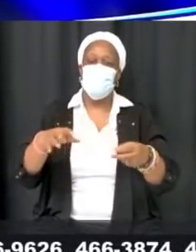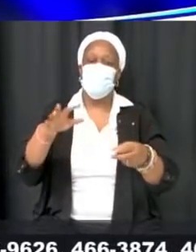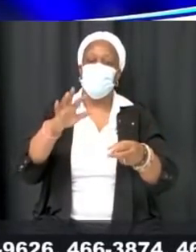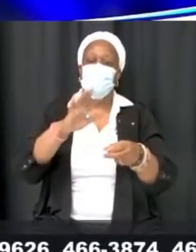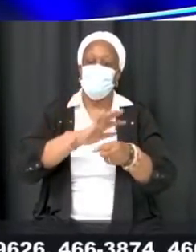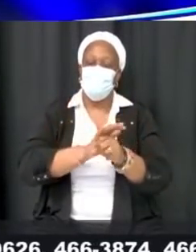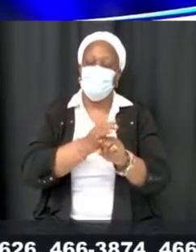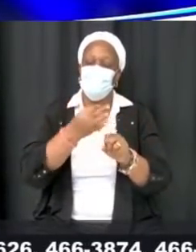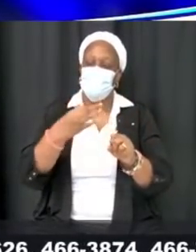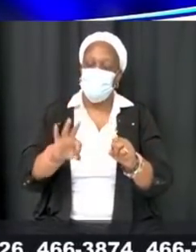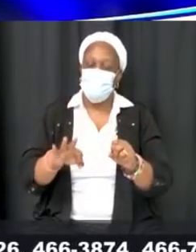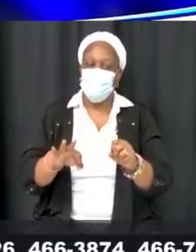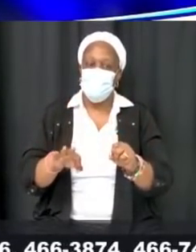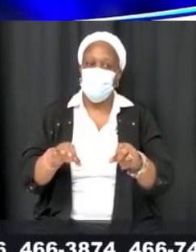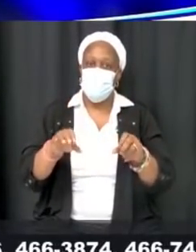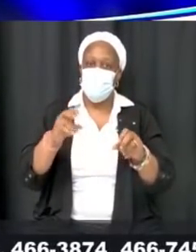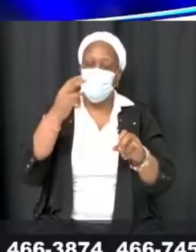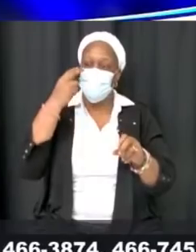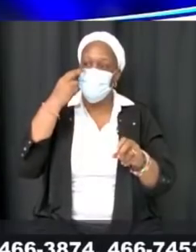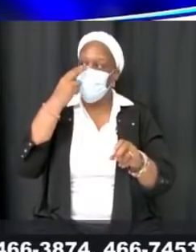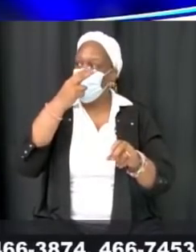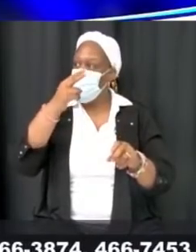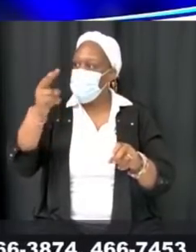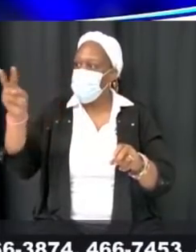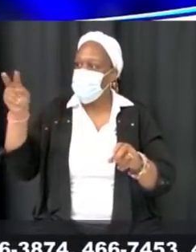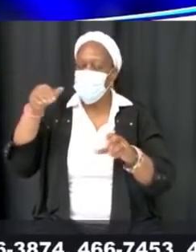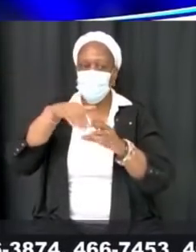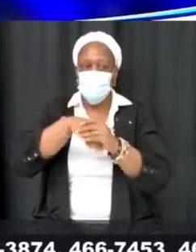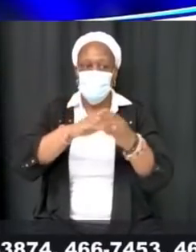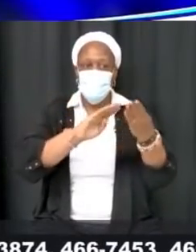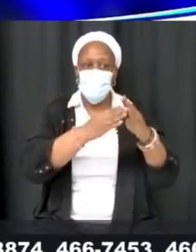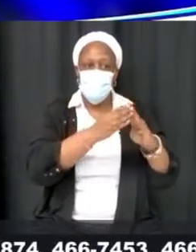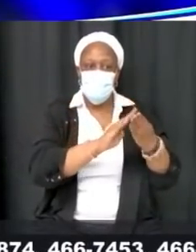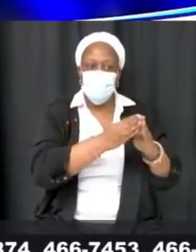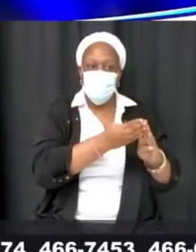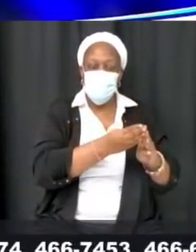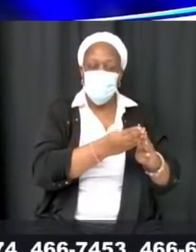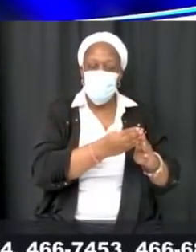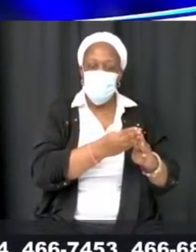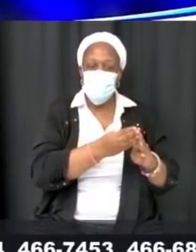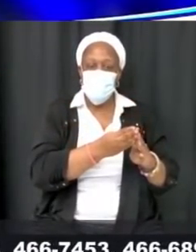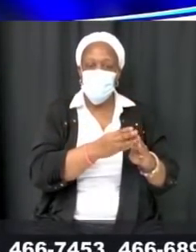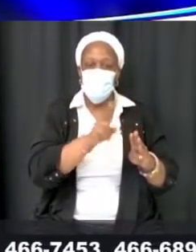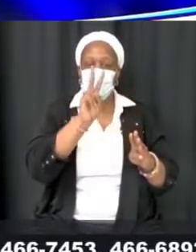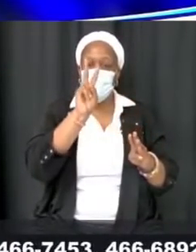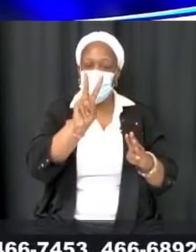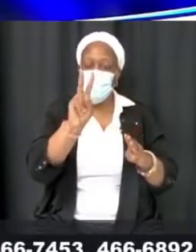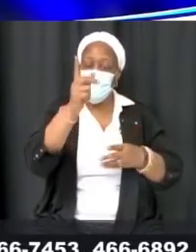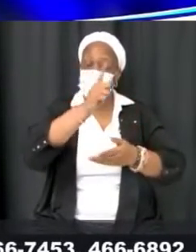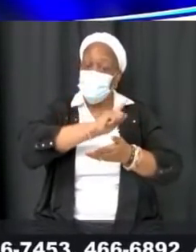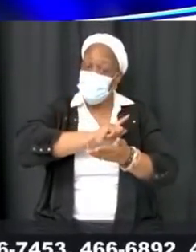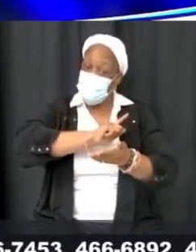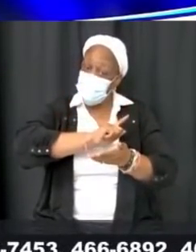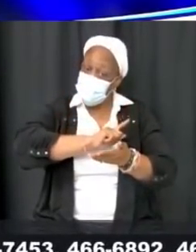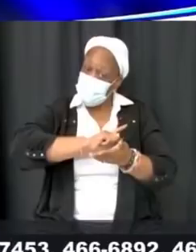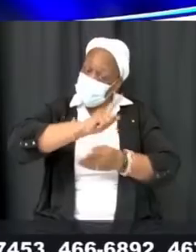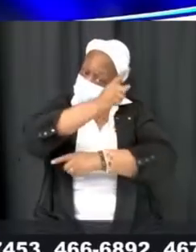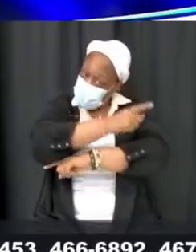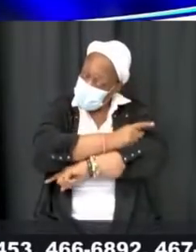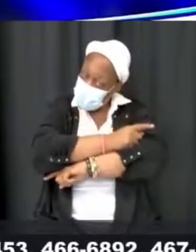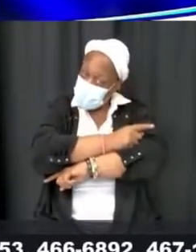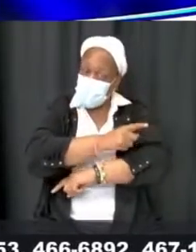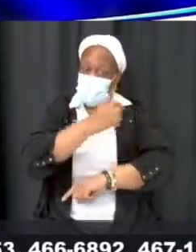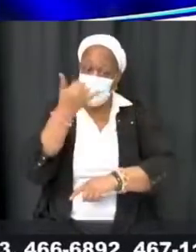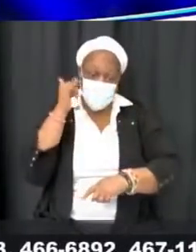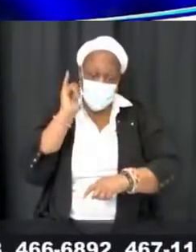isolation has been seen in public at business places in Bastille over the last 2 days of limited